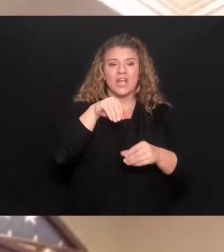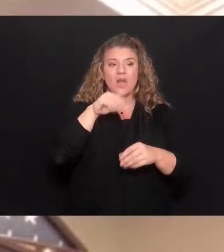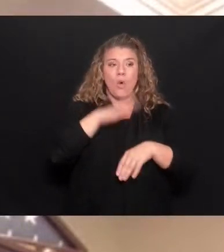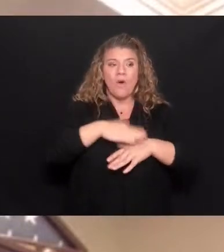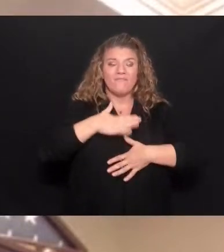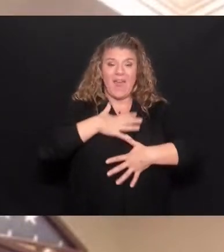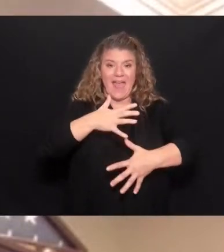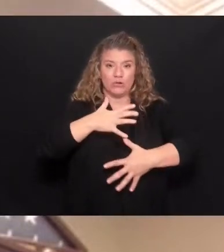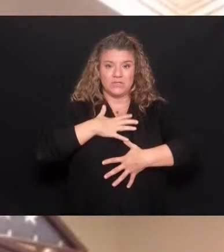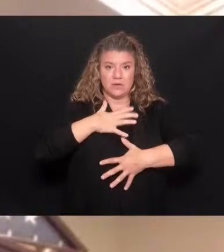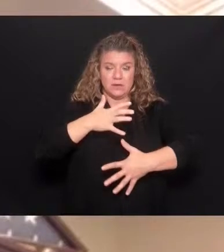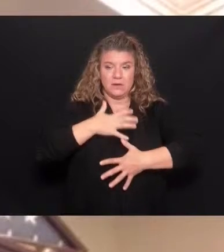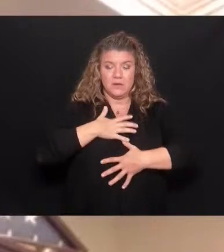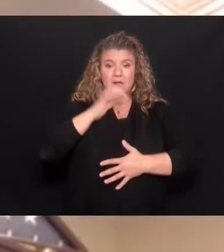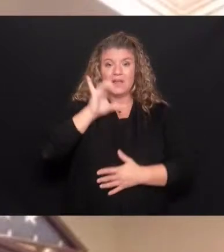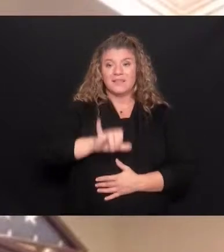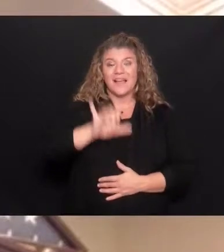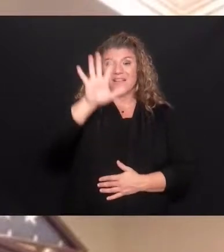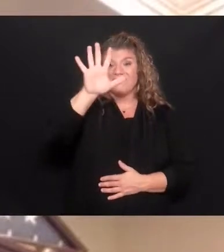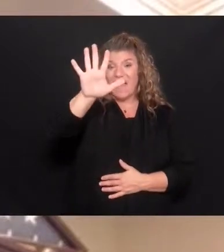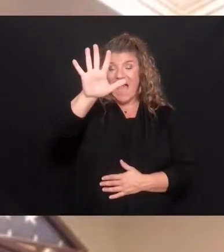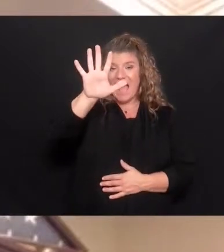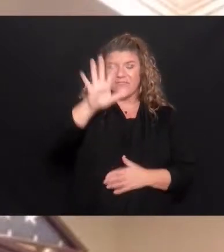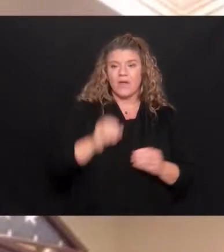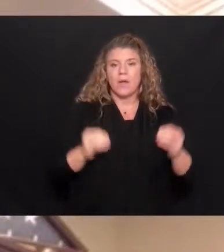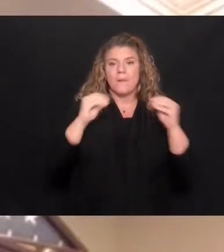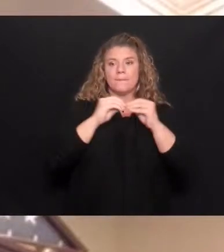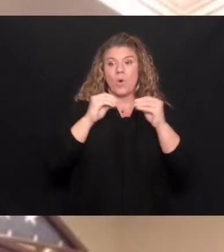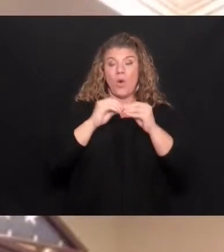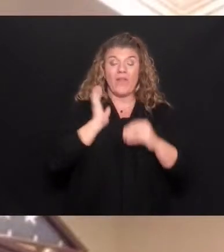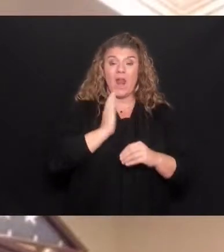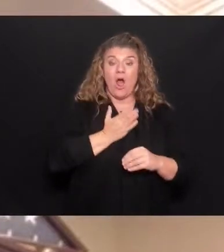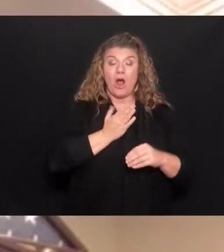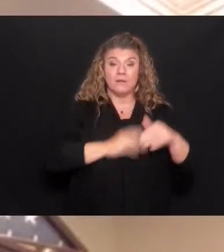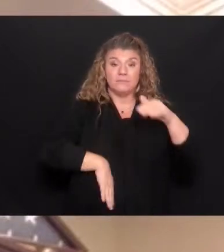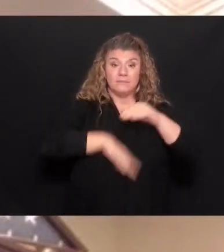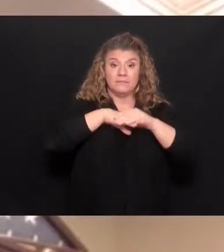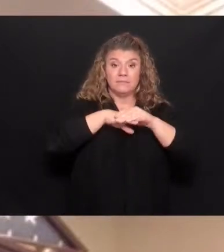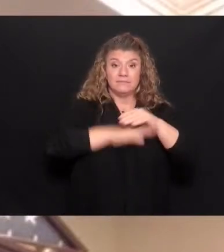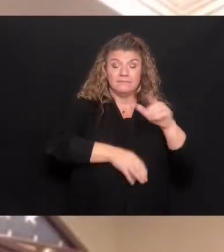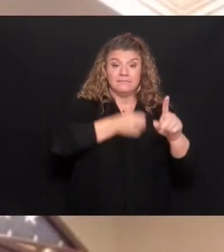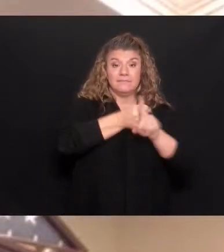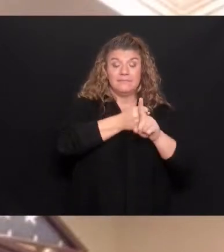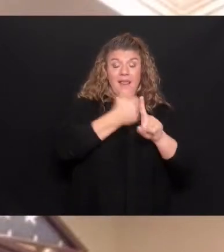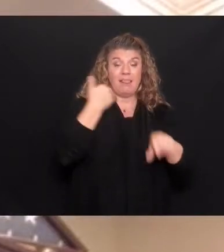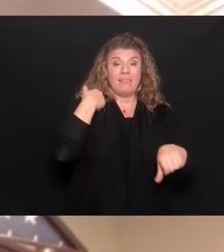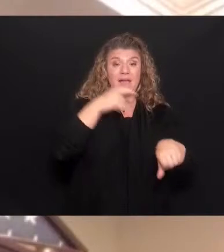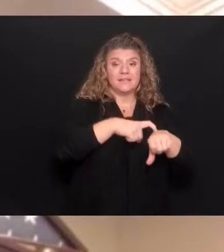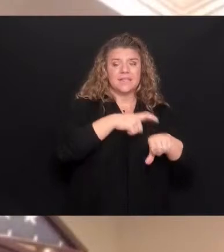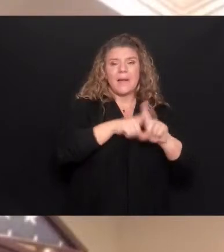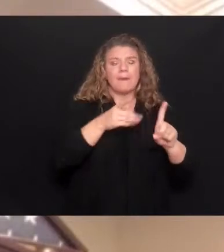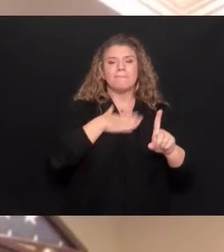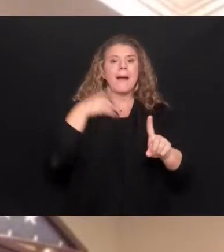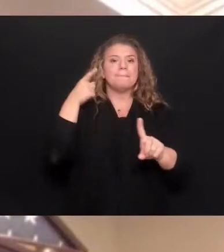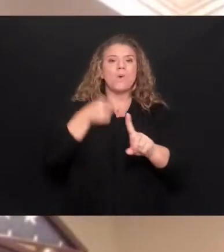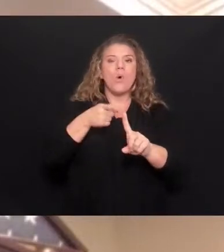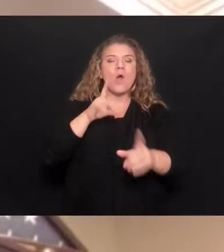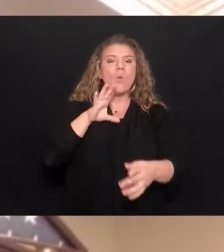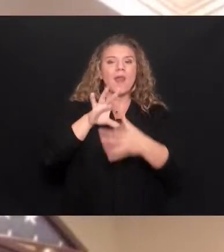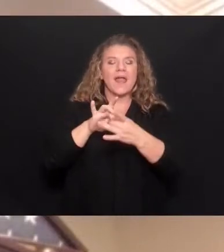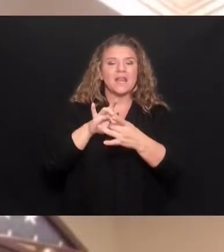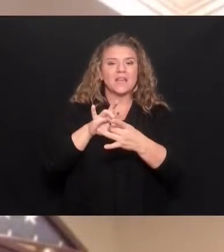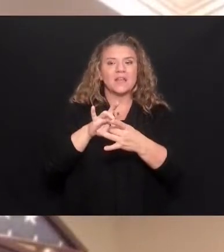ventilators. That is 5 above our peak during the last surge. But the point that I made, Governor, related